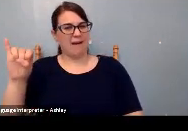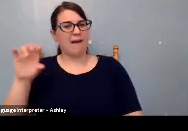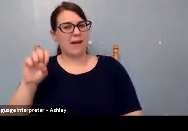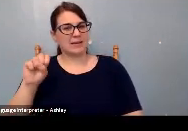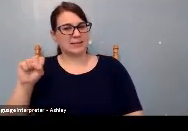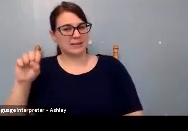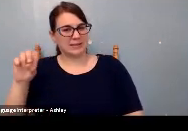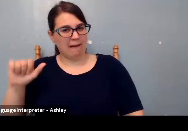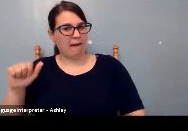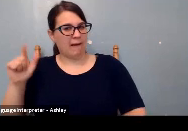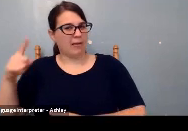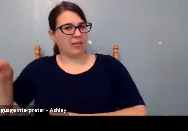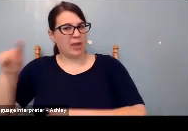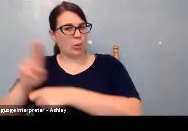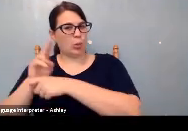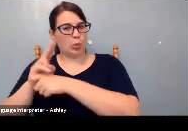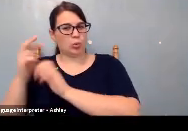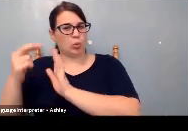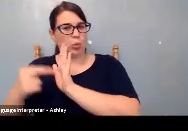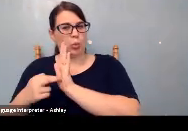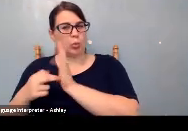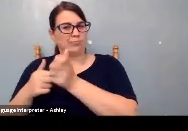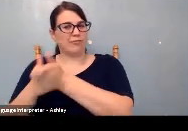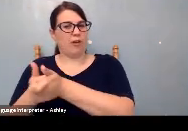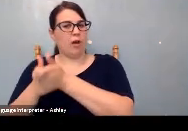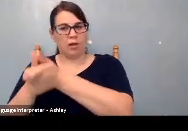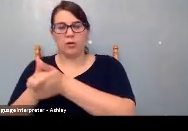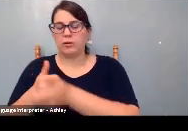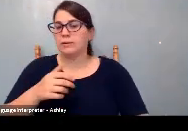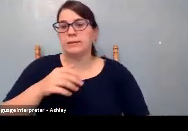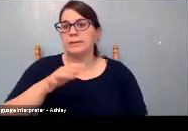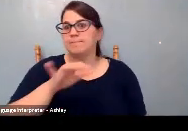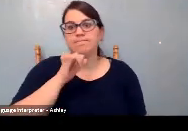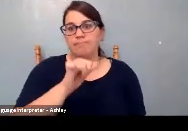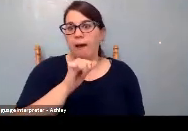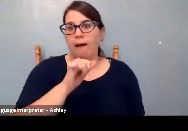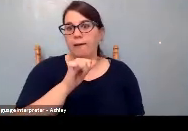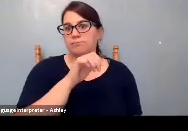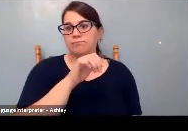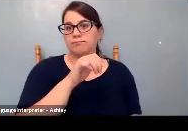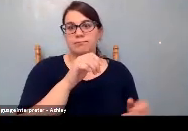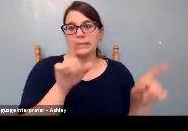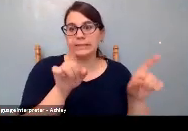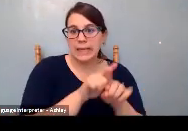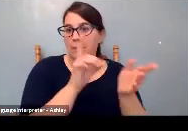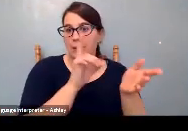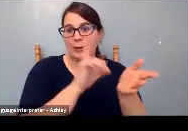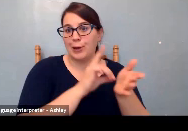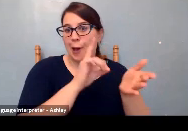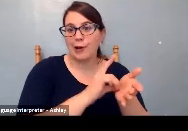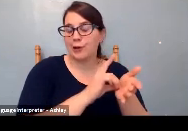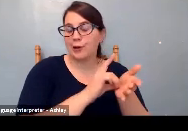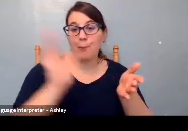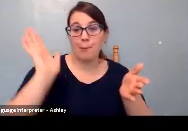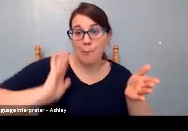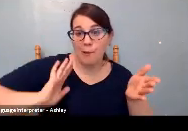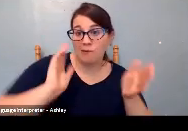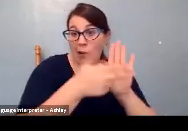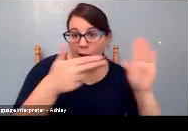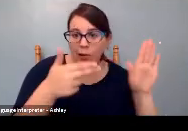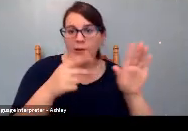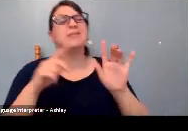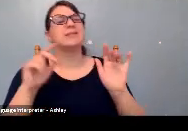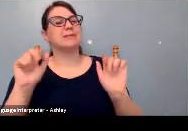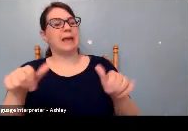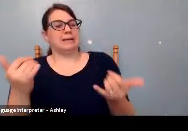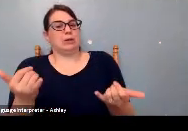SSDI determinations. This does not have to be a physician that diagnosed you. It can be your current treating physician. And